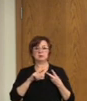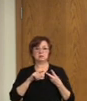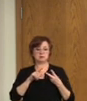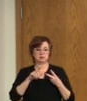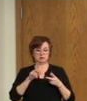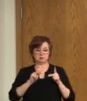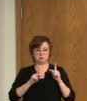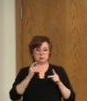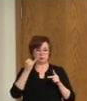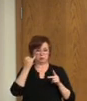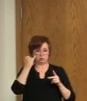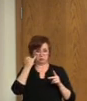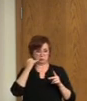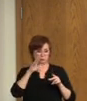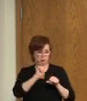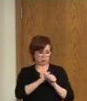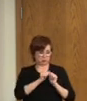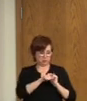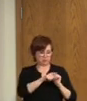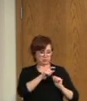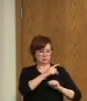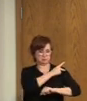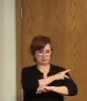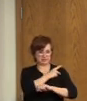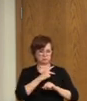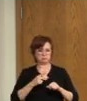facilities. And